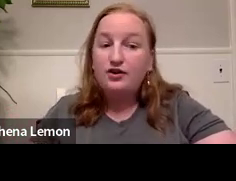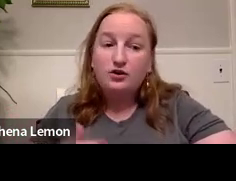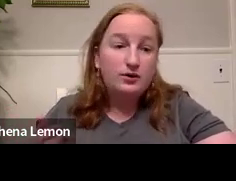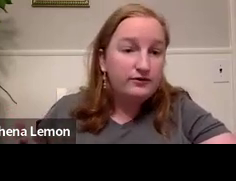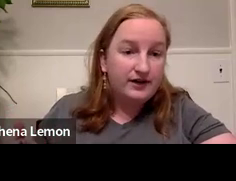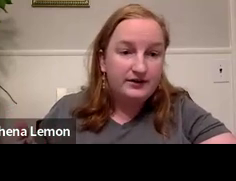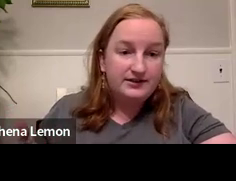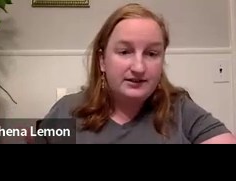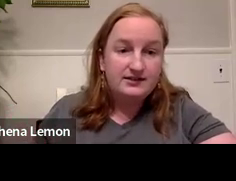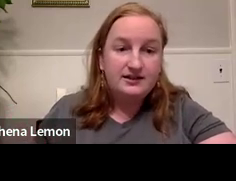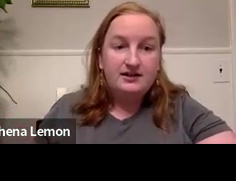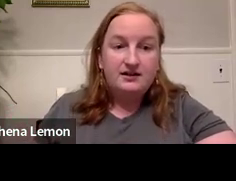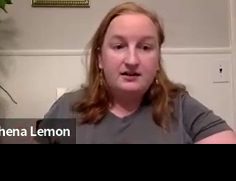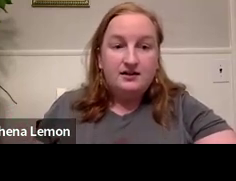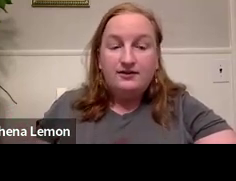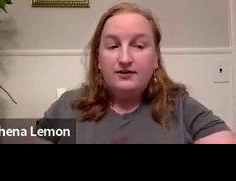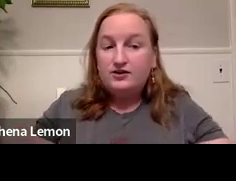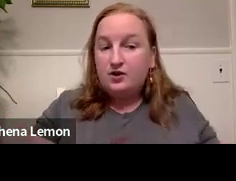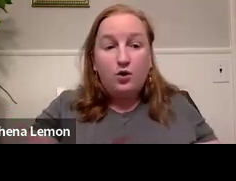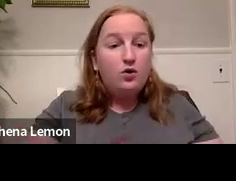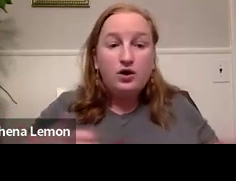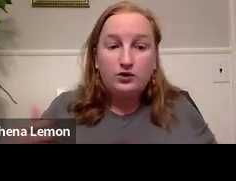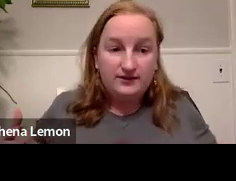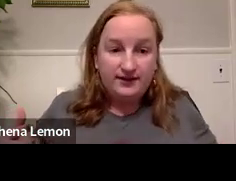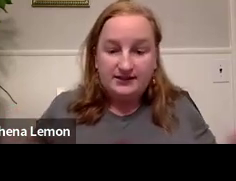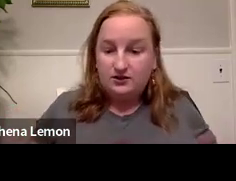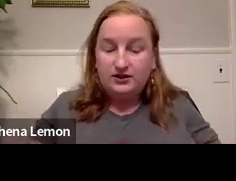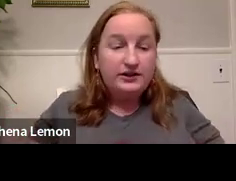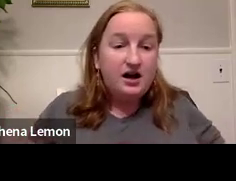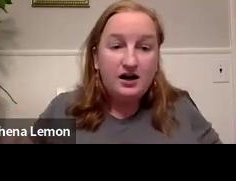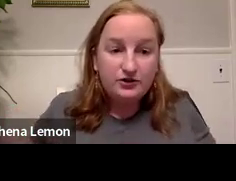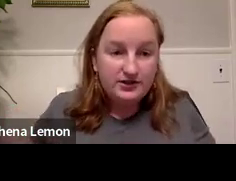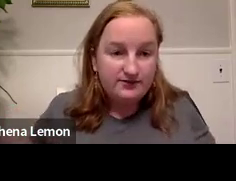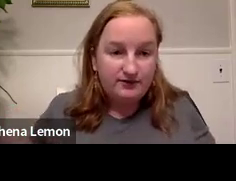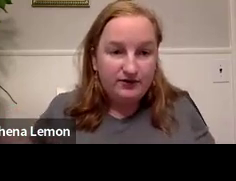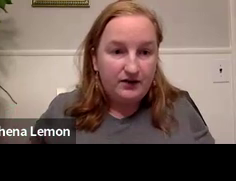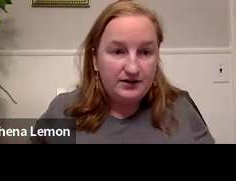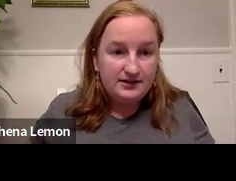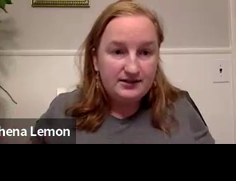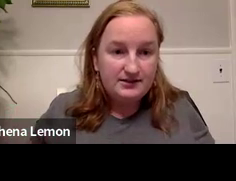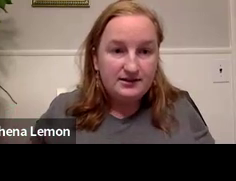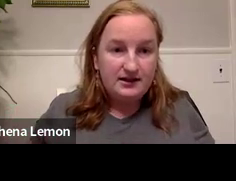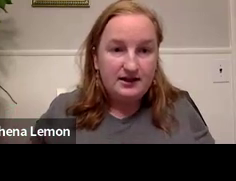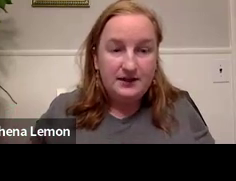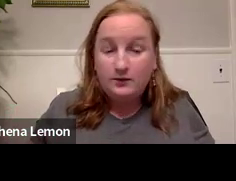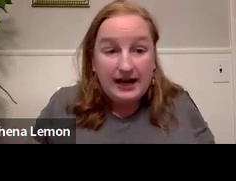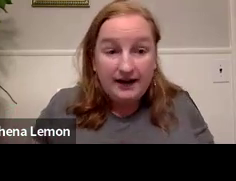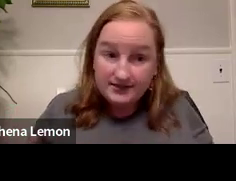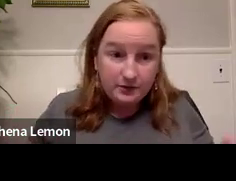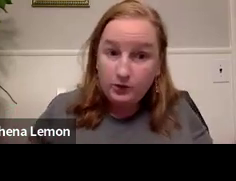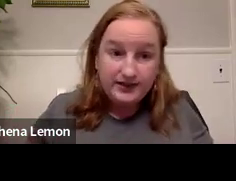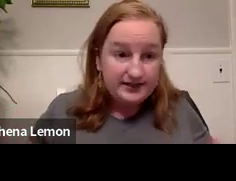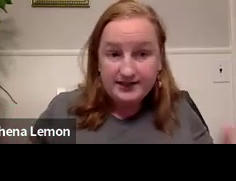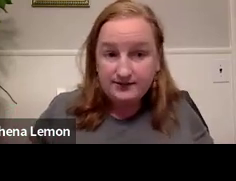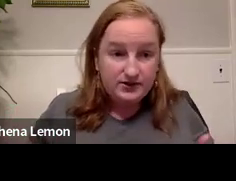influenza, other coronaviruses. There's a whole host of things. There are literally hundreds of different viruses. And we